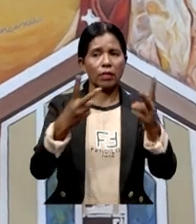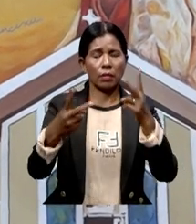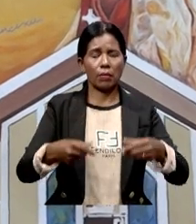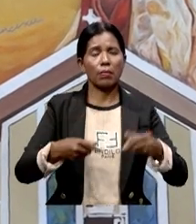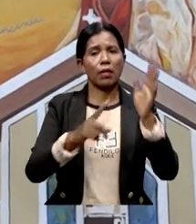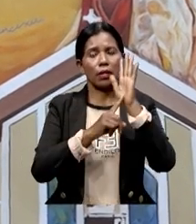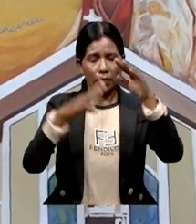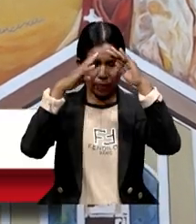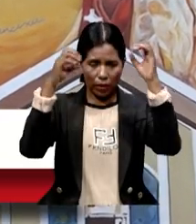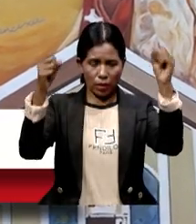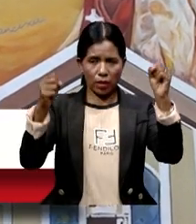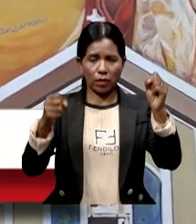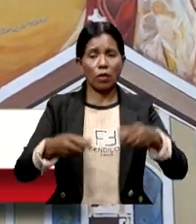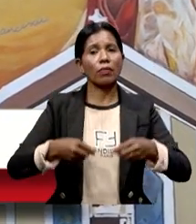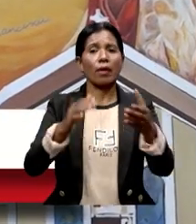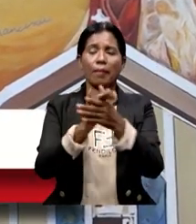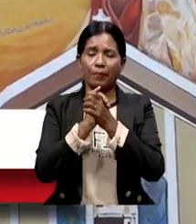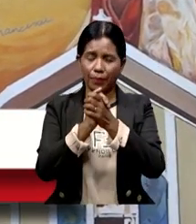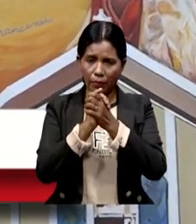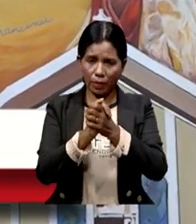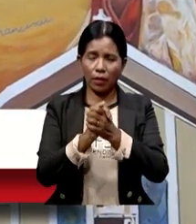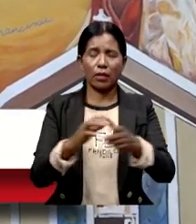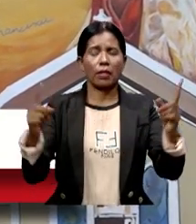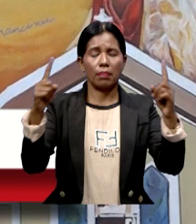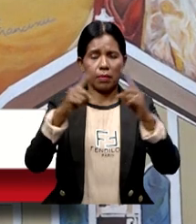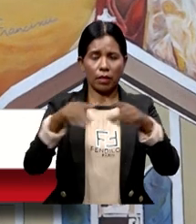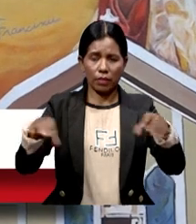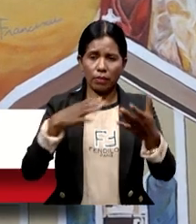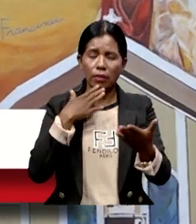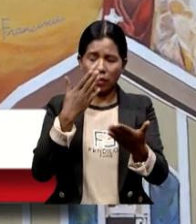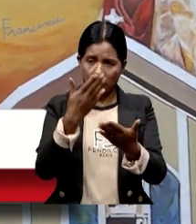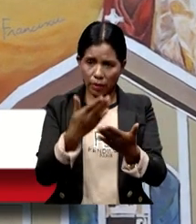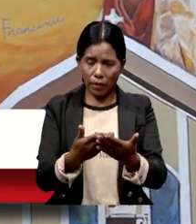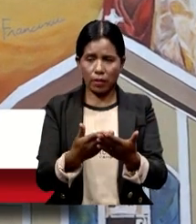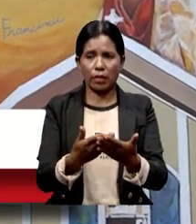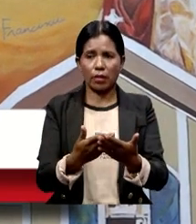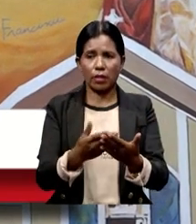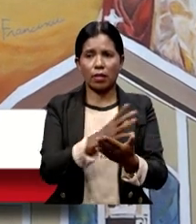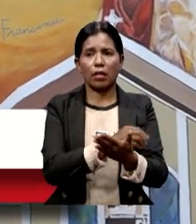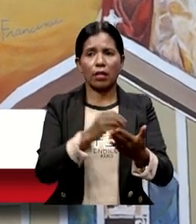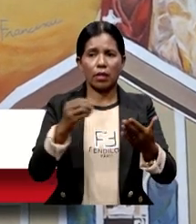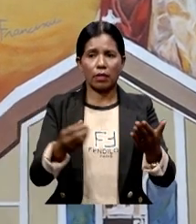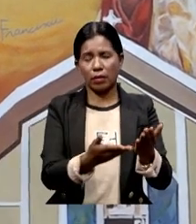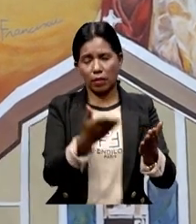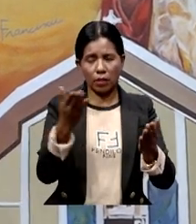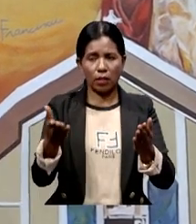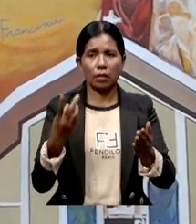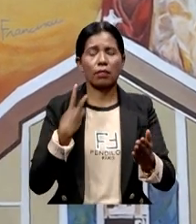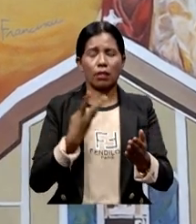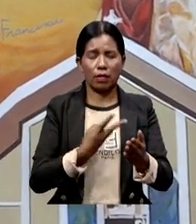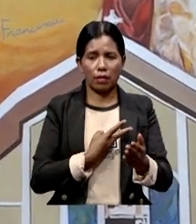President, to congratulate him on the successful hosting of His Holiness the Pope and